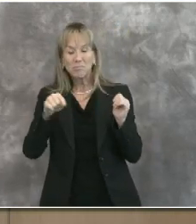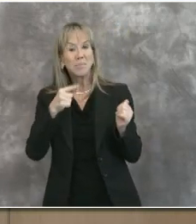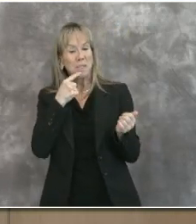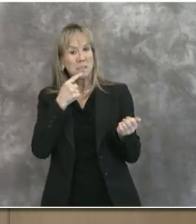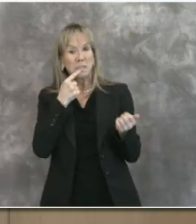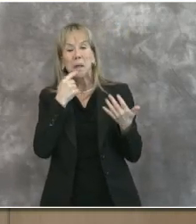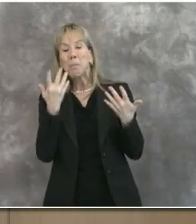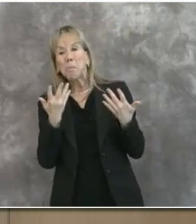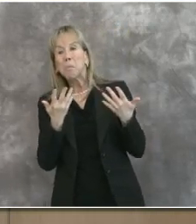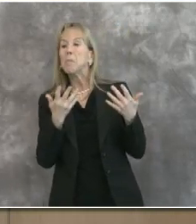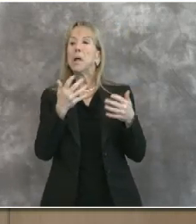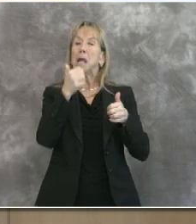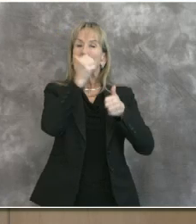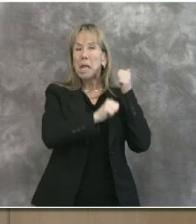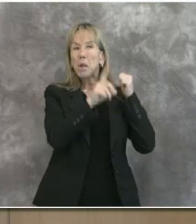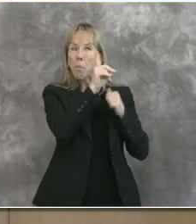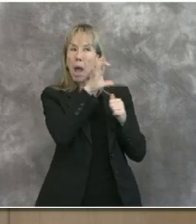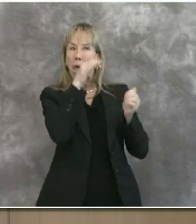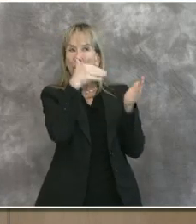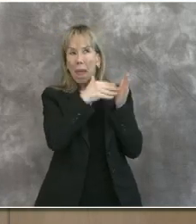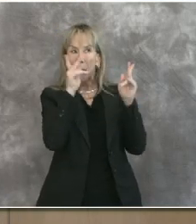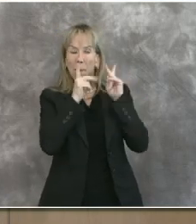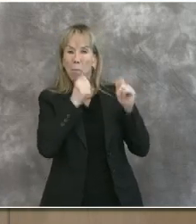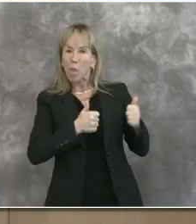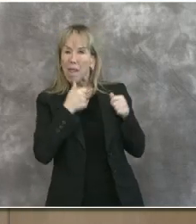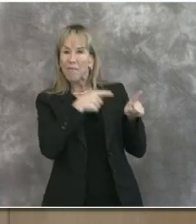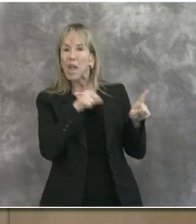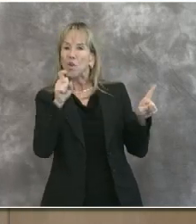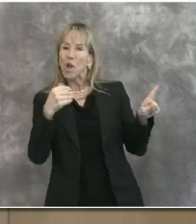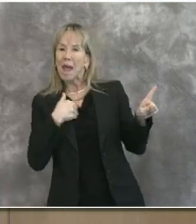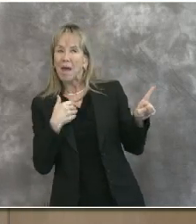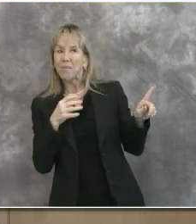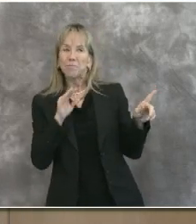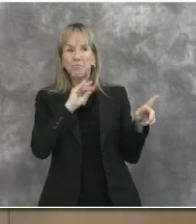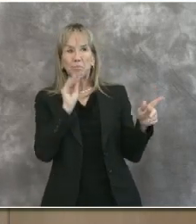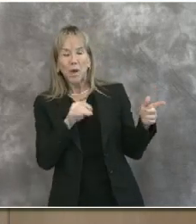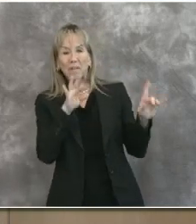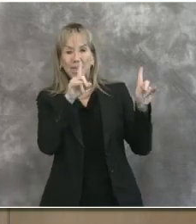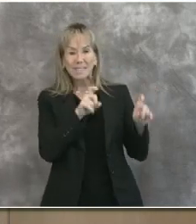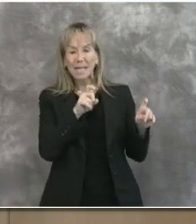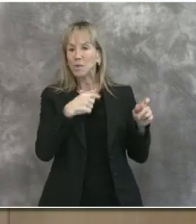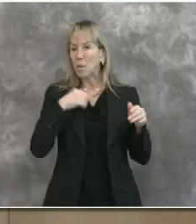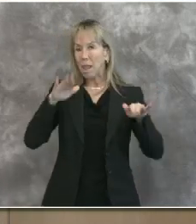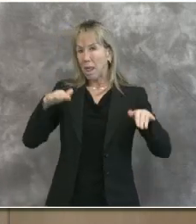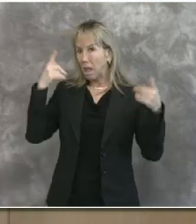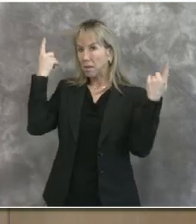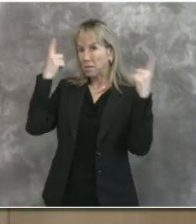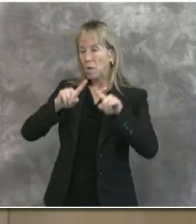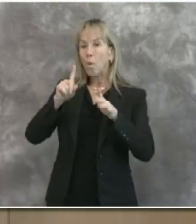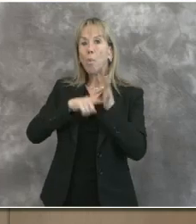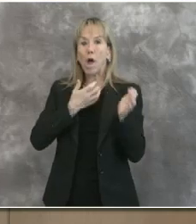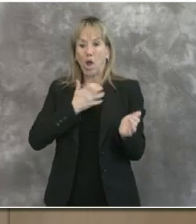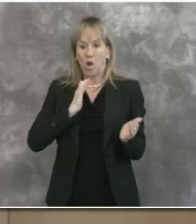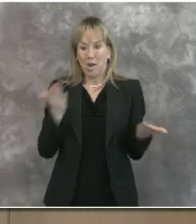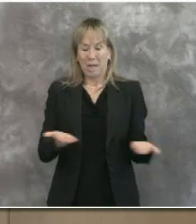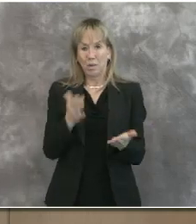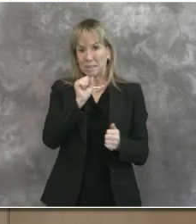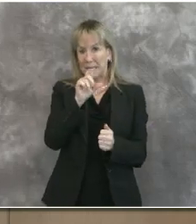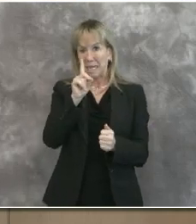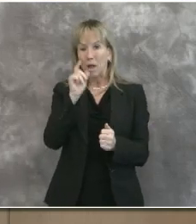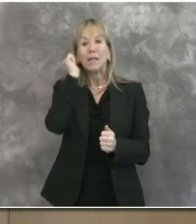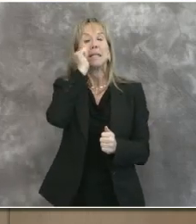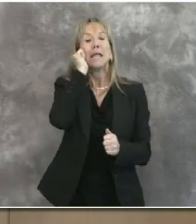out of every 100,000 residents. We're going to continue to work to firm up what we believe our San Diego daily capacity should be as a